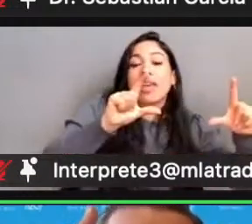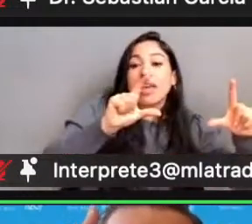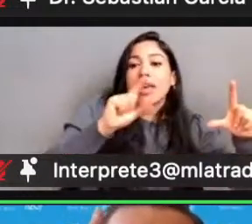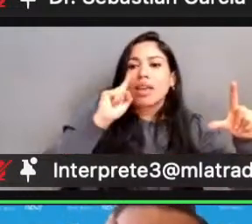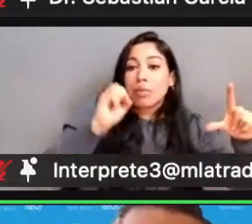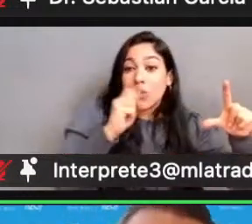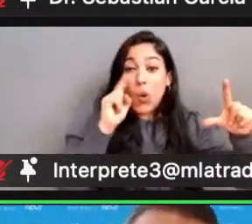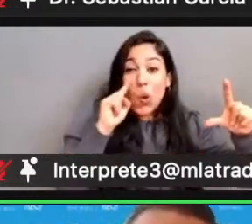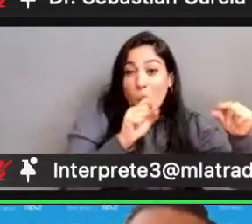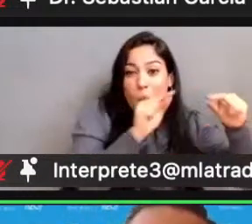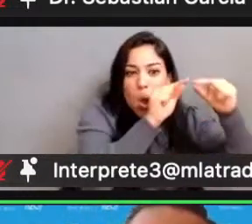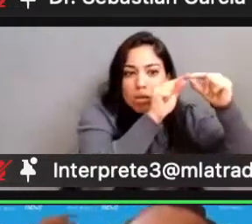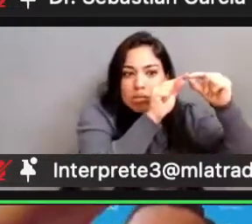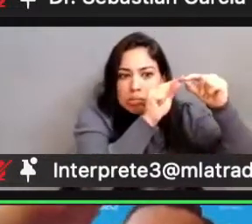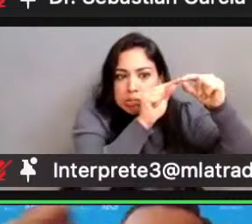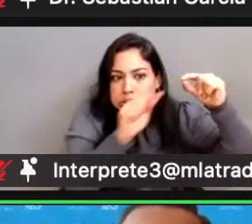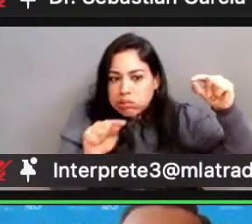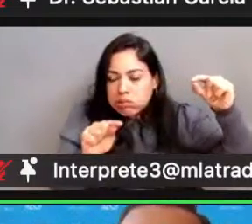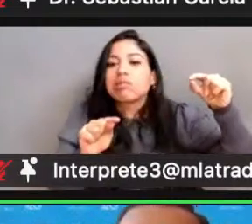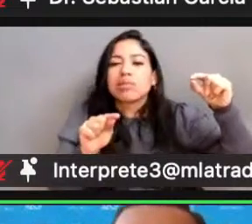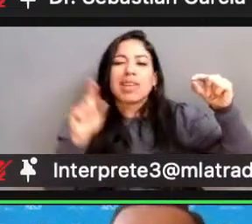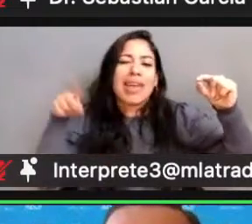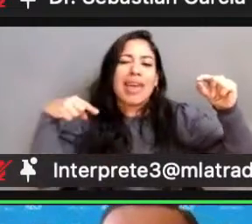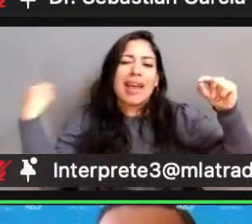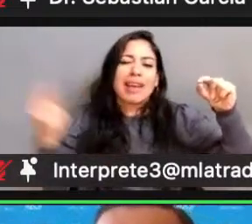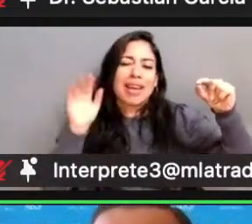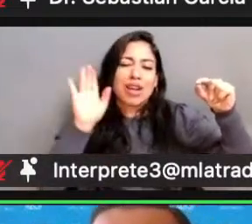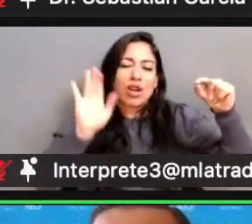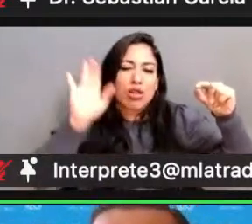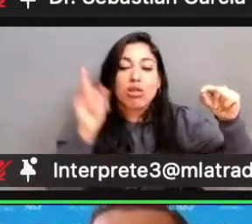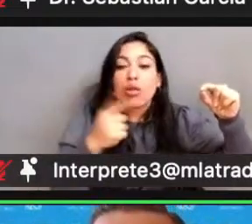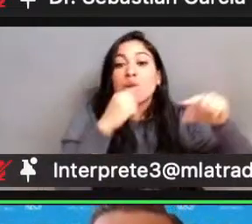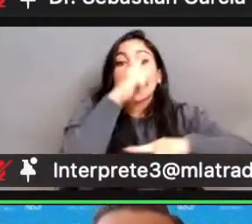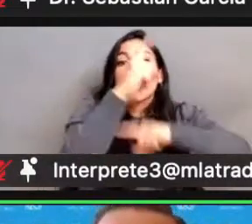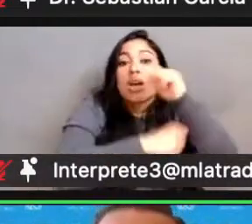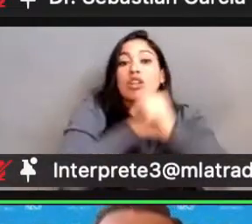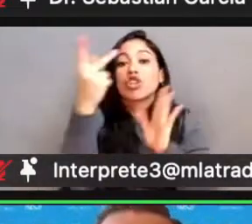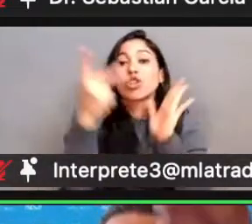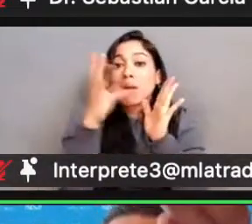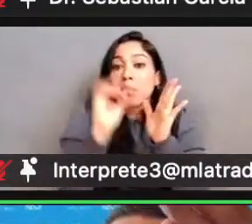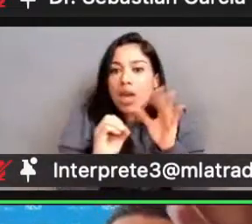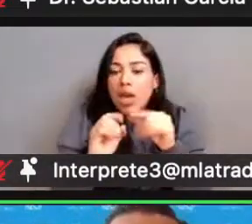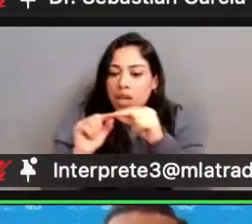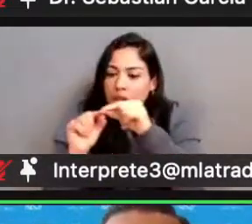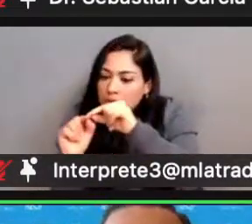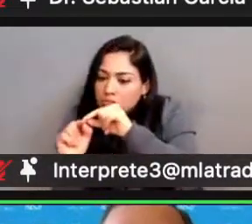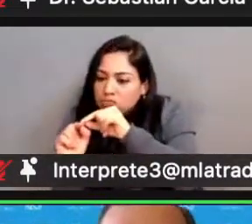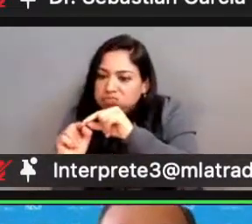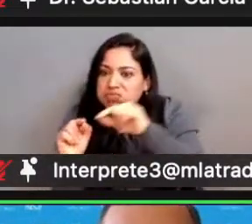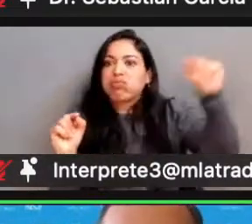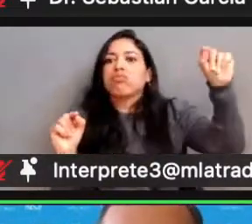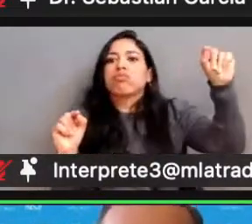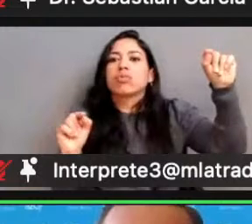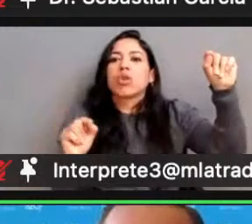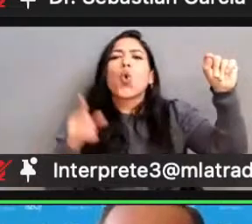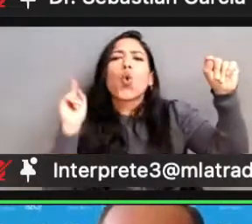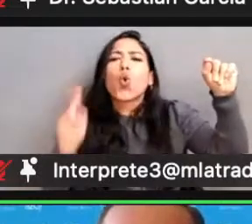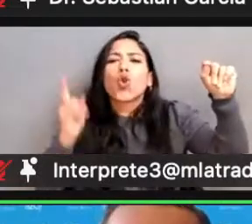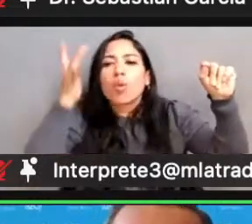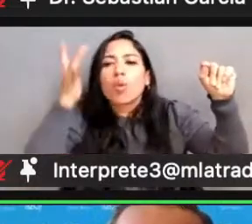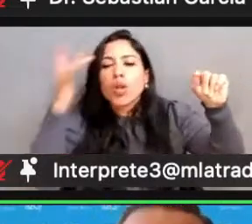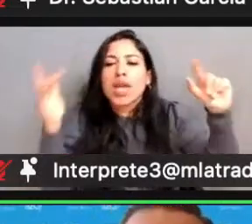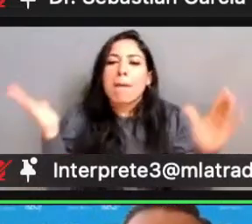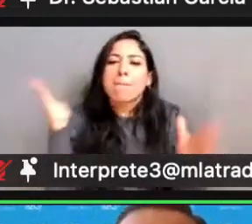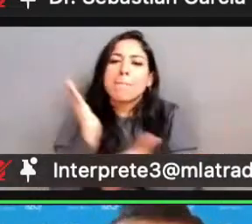slope, and of course the general level and scale. What we see in 2020, all the line went up because there were more